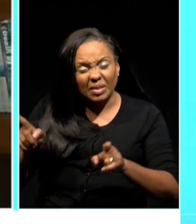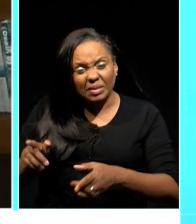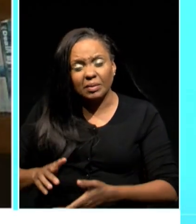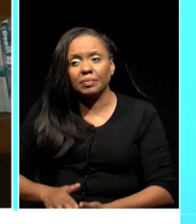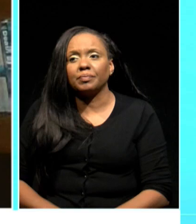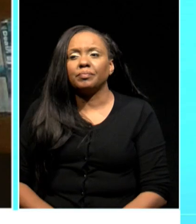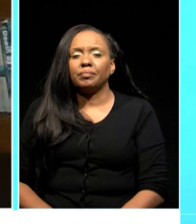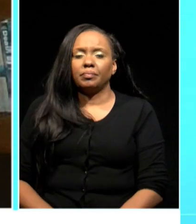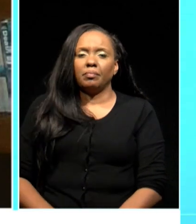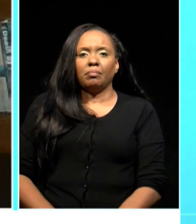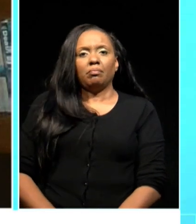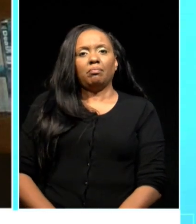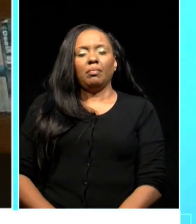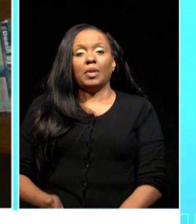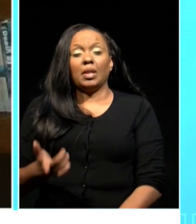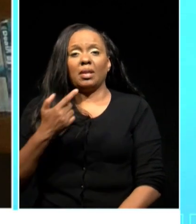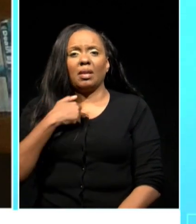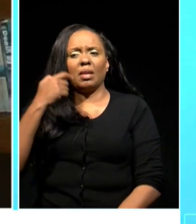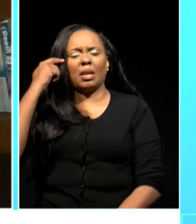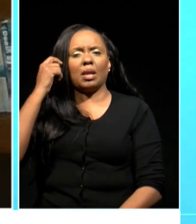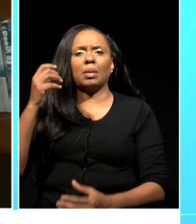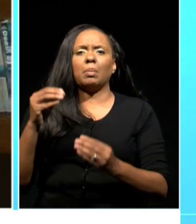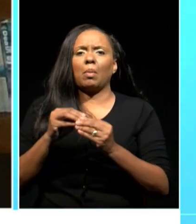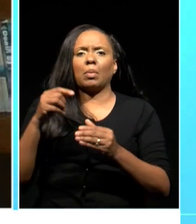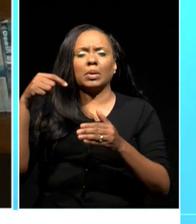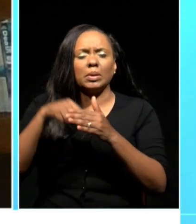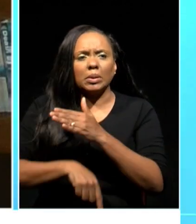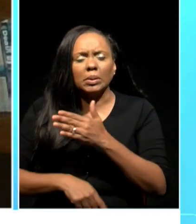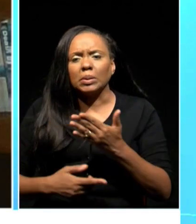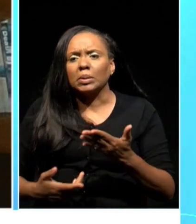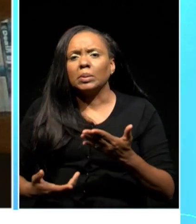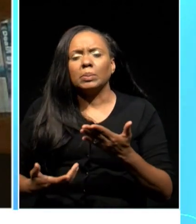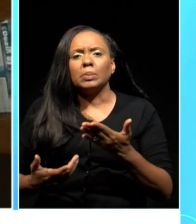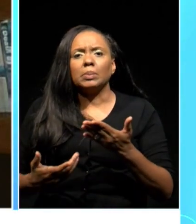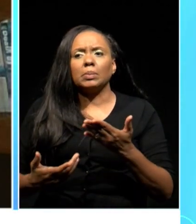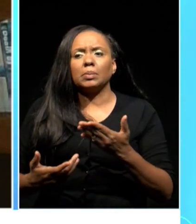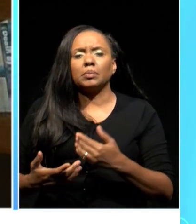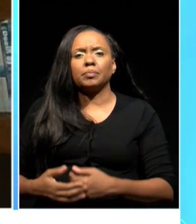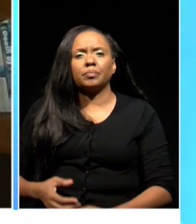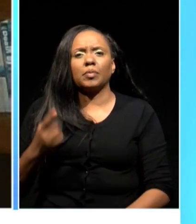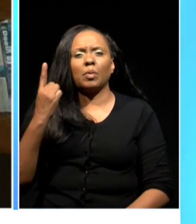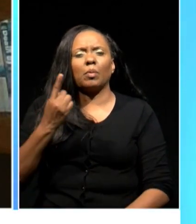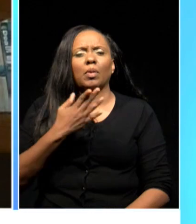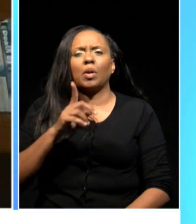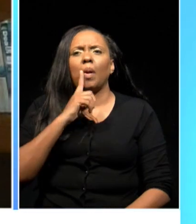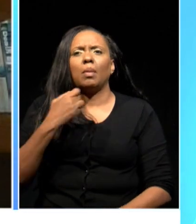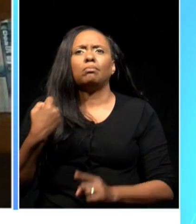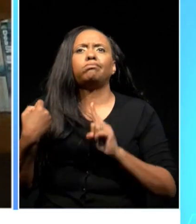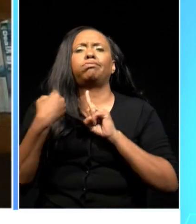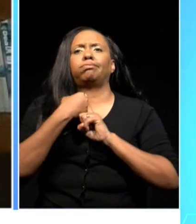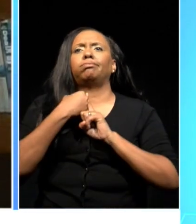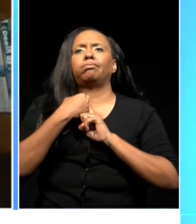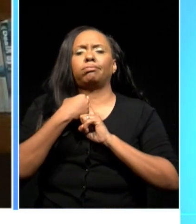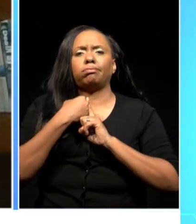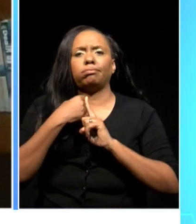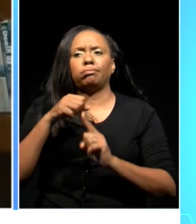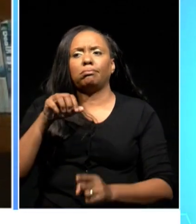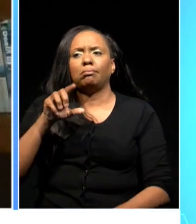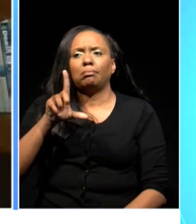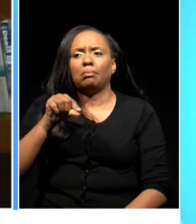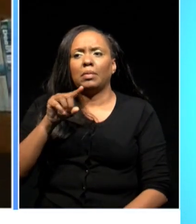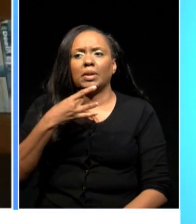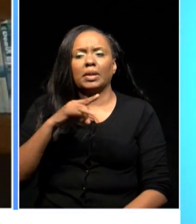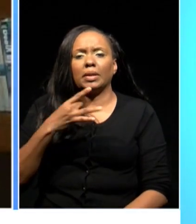even deeper to the whole question of the reorganization of the DLP. One of the things that struck me following the defeat in 2018 was that there was